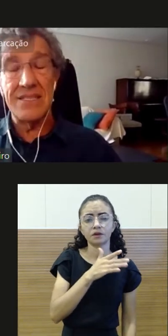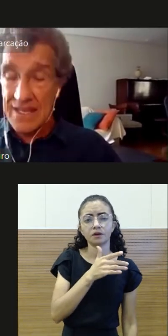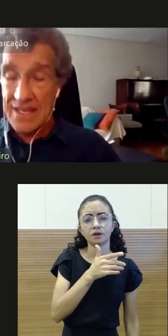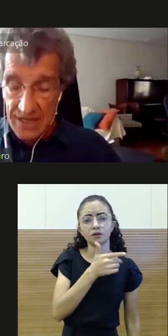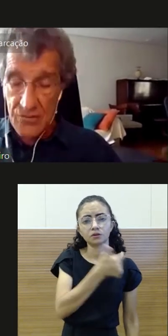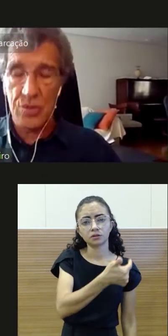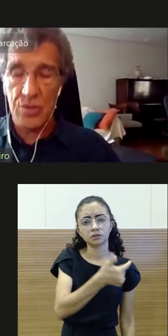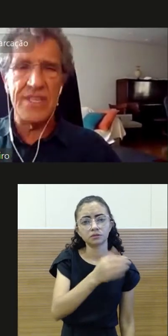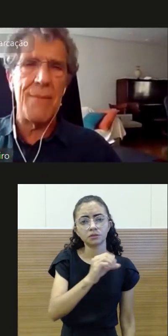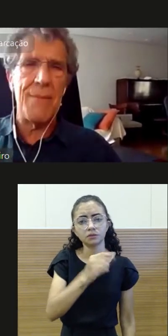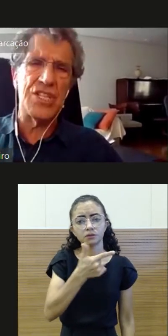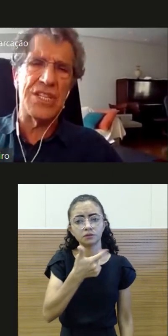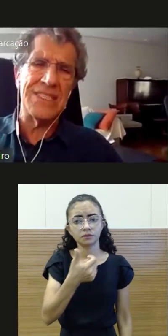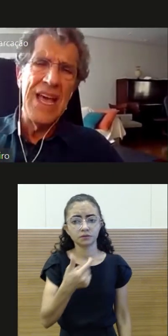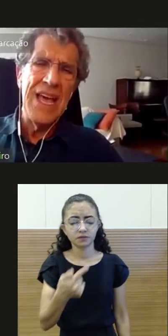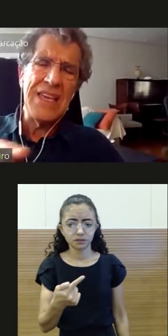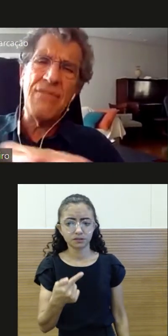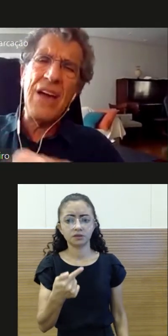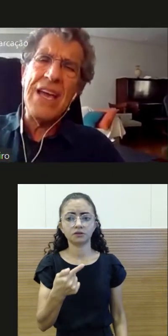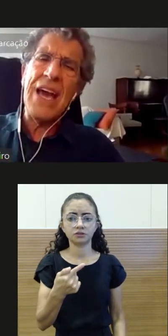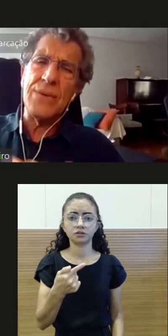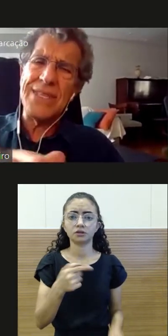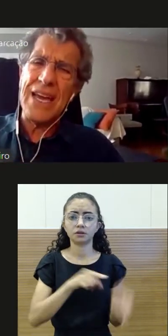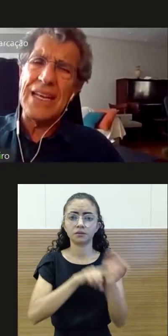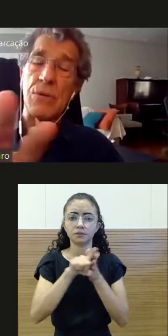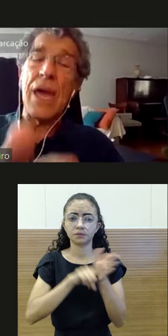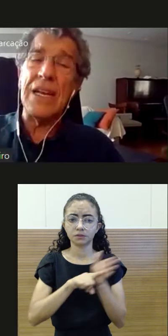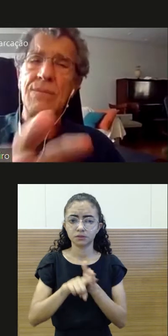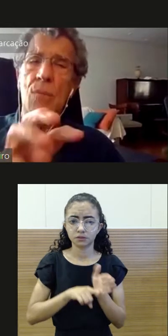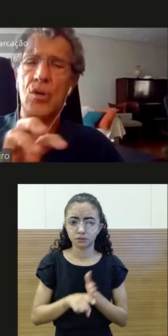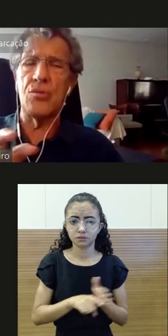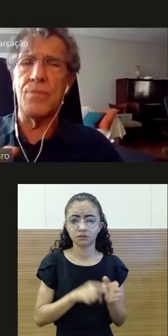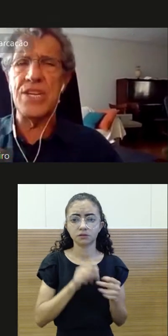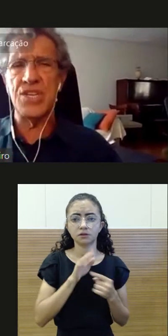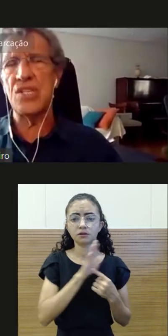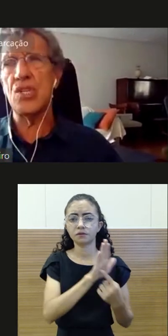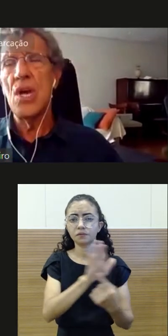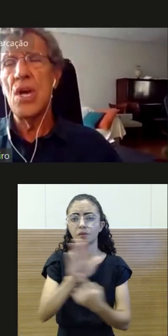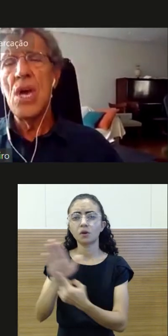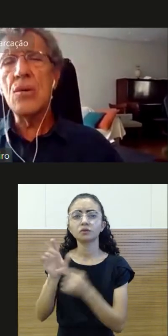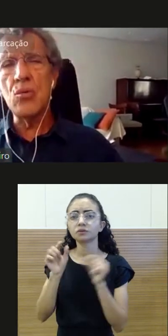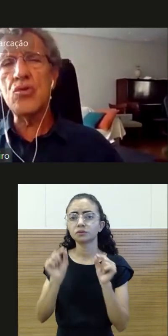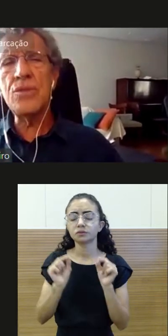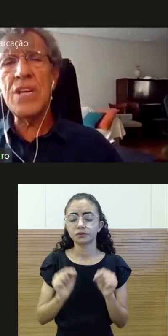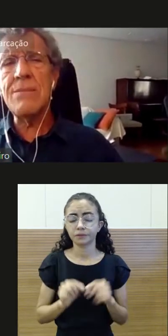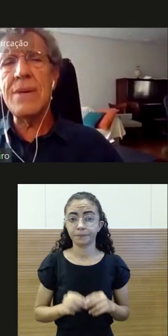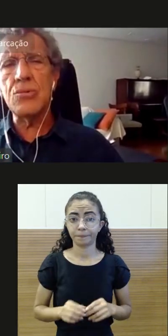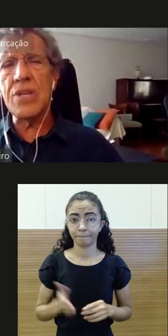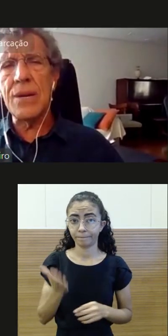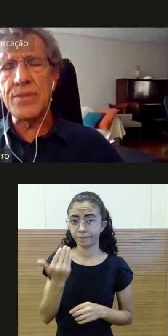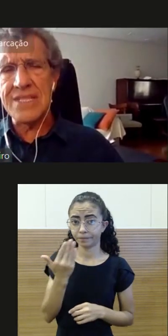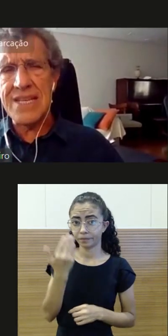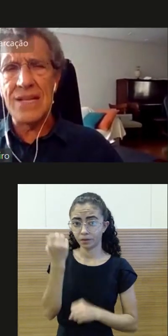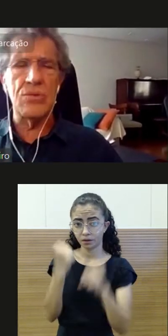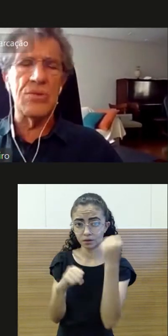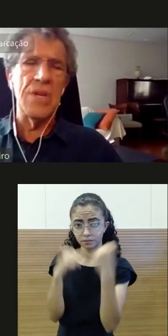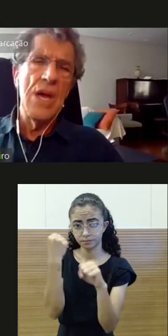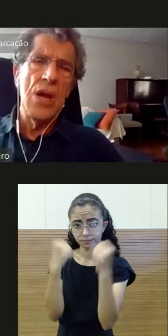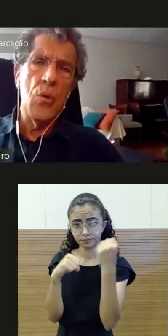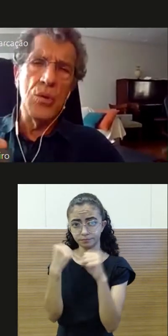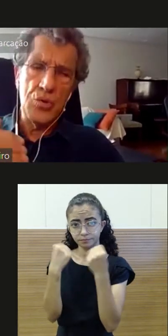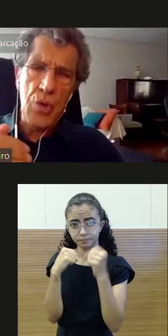in, we had various meta-analyses that evaluated these relationships. And